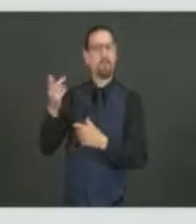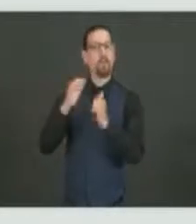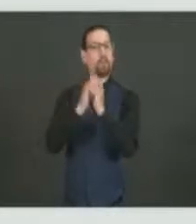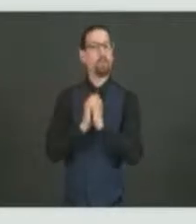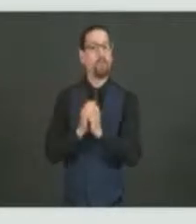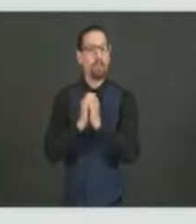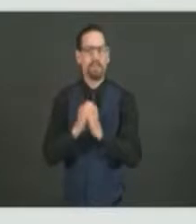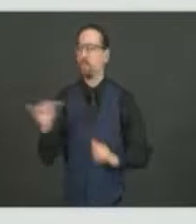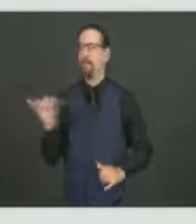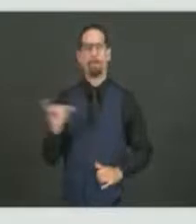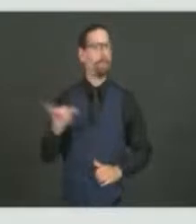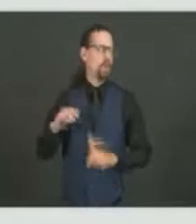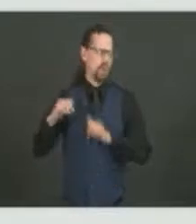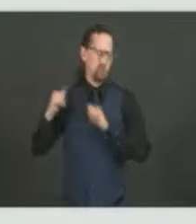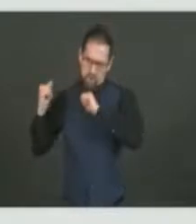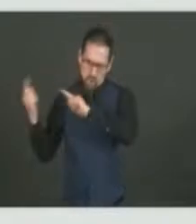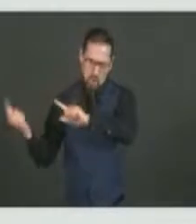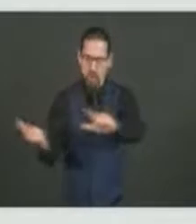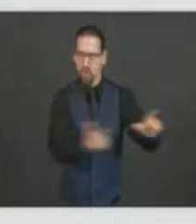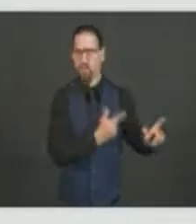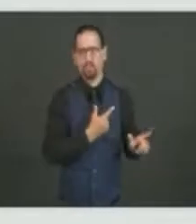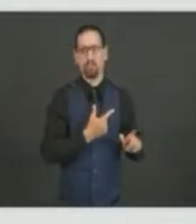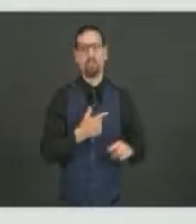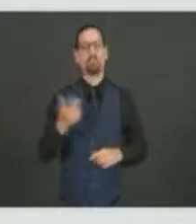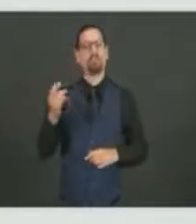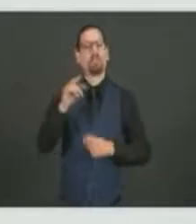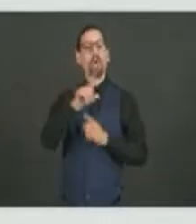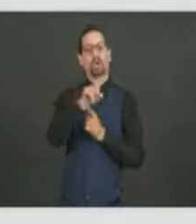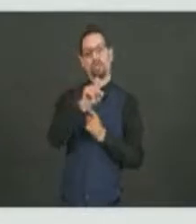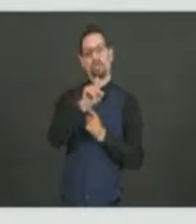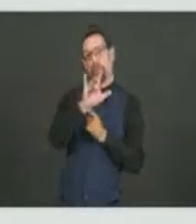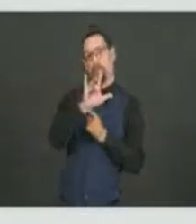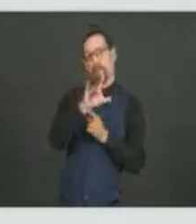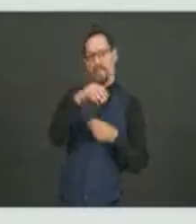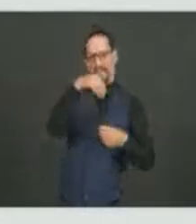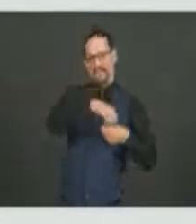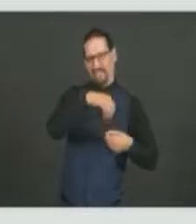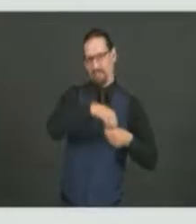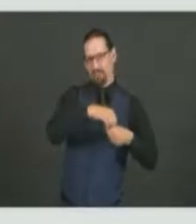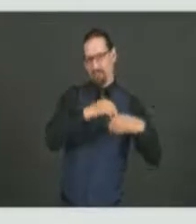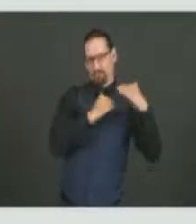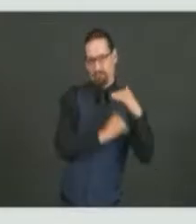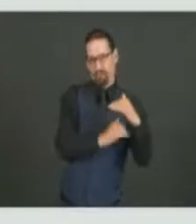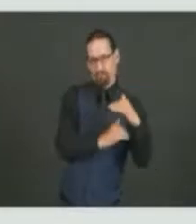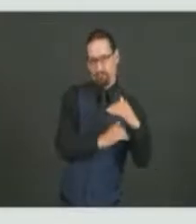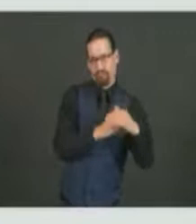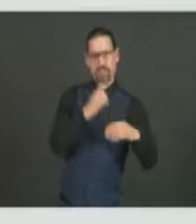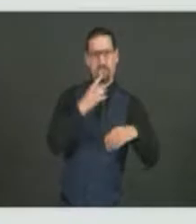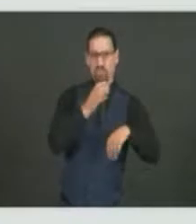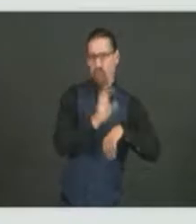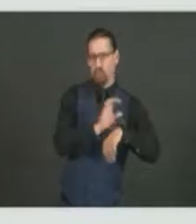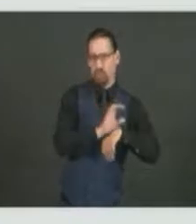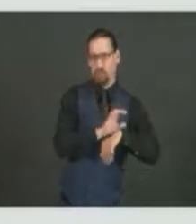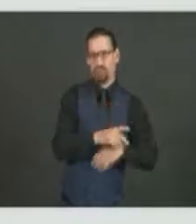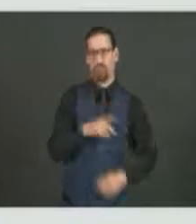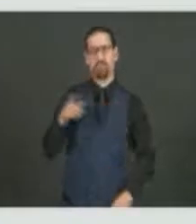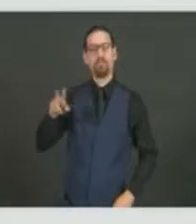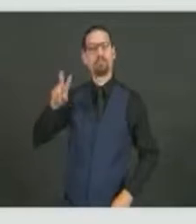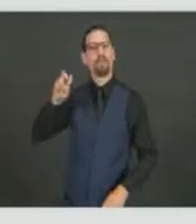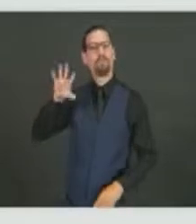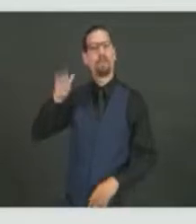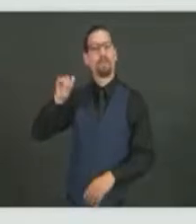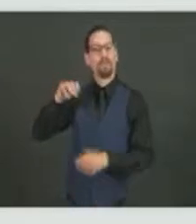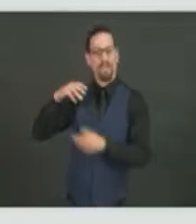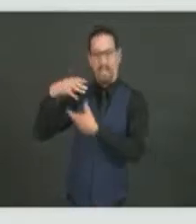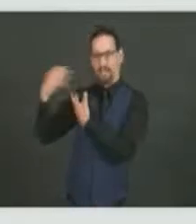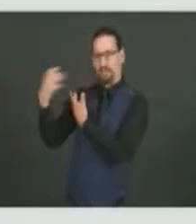So that's the 125 person cap for indoor places of worship, 250 outdoor.